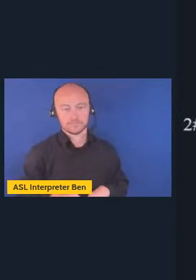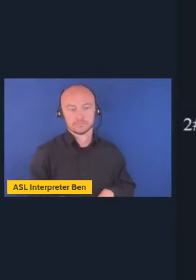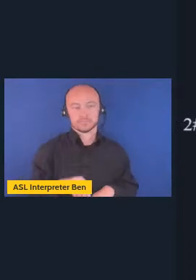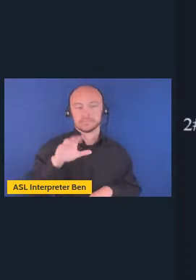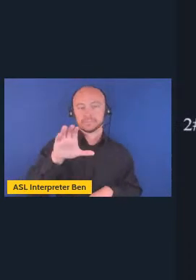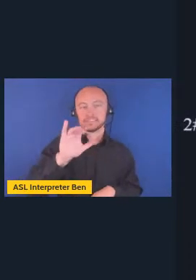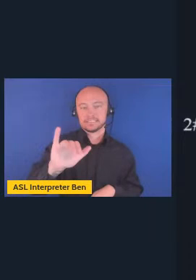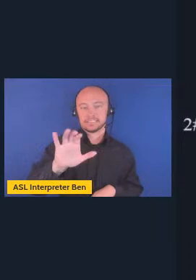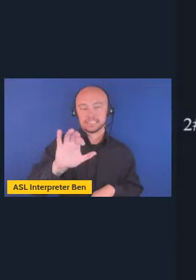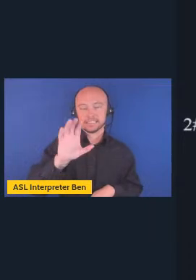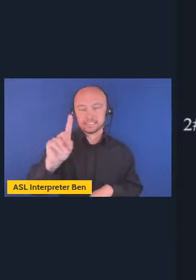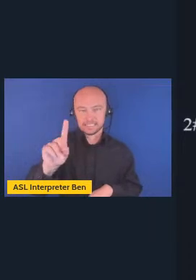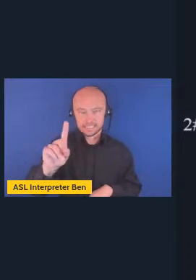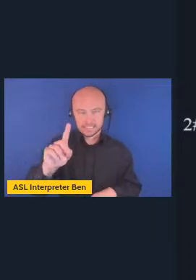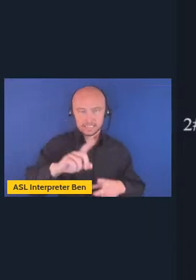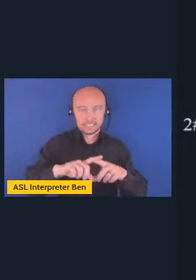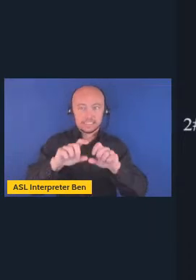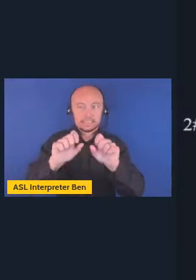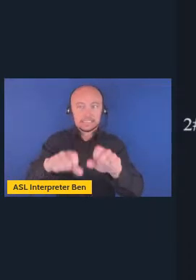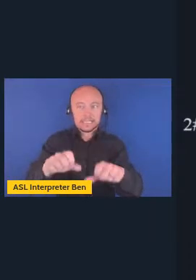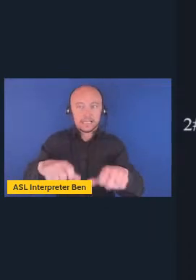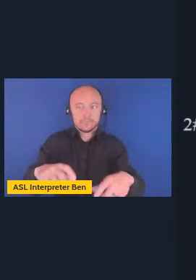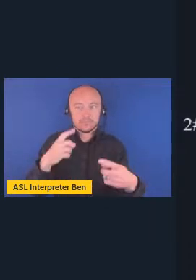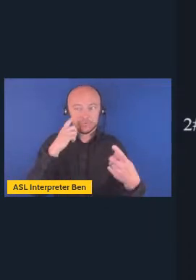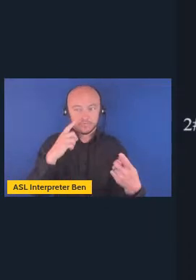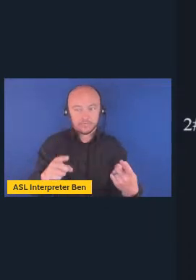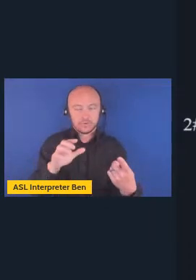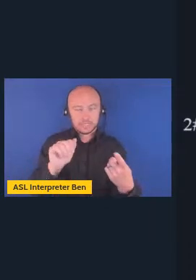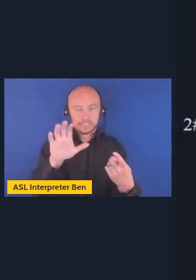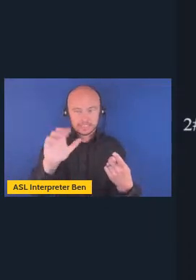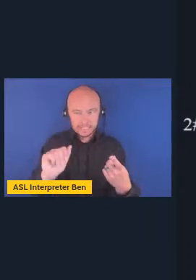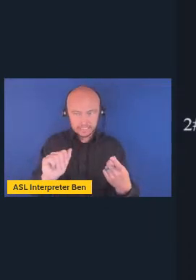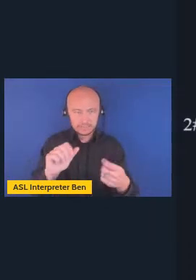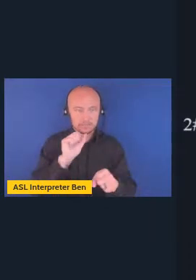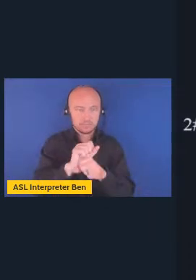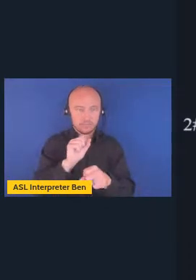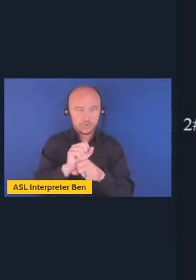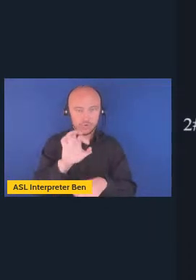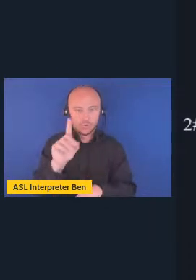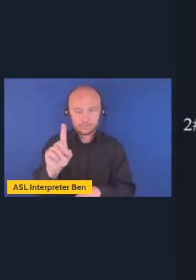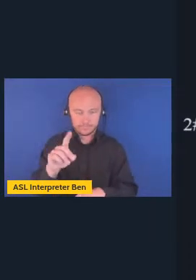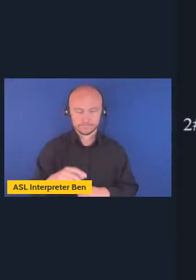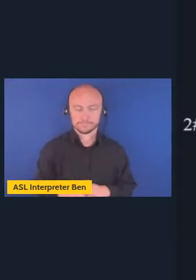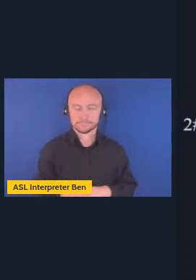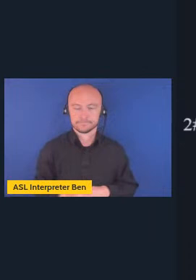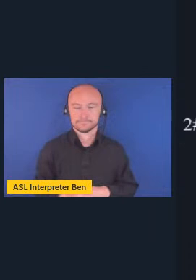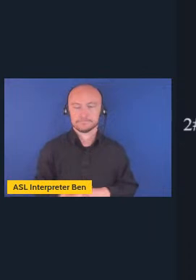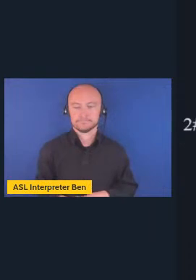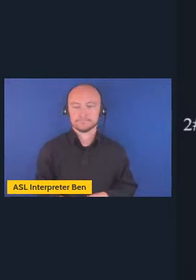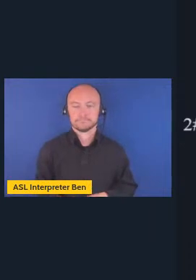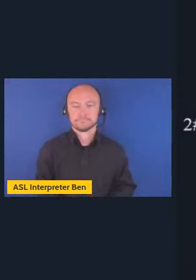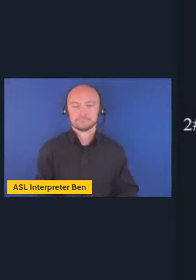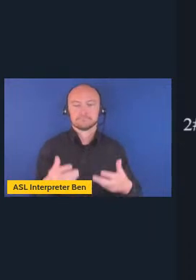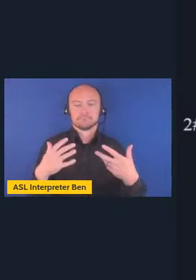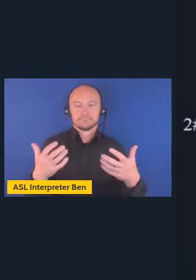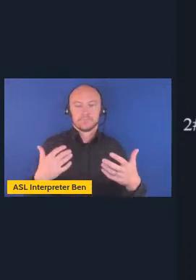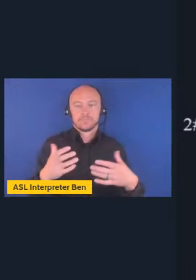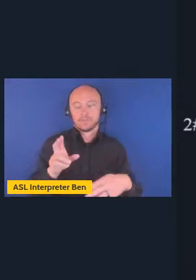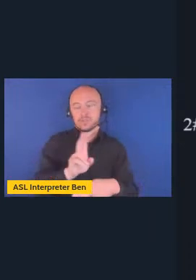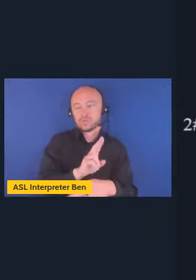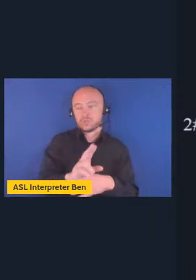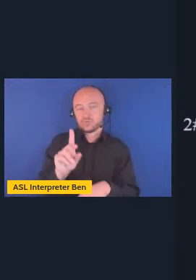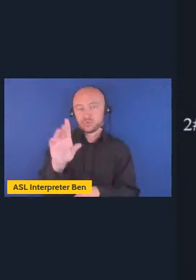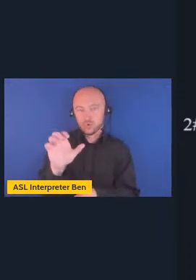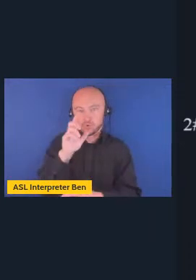CI/CD is now enabled for ECS Anywhere workloads. Whenever any new source code check-in